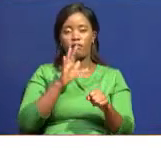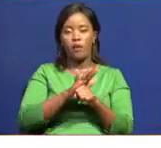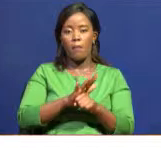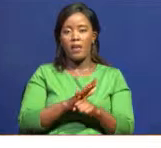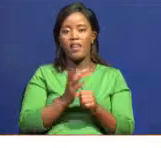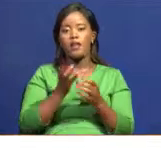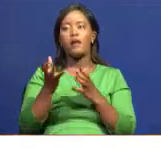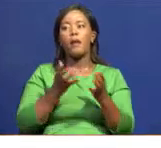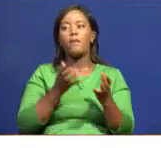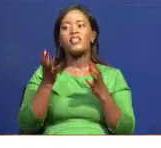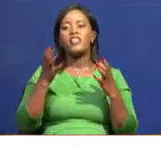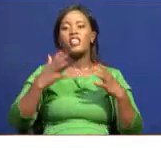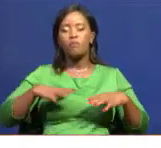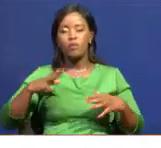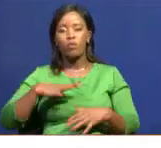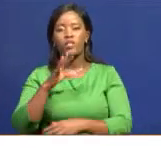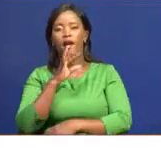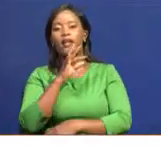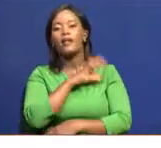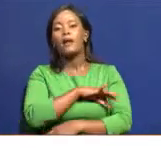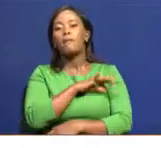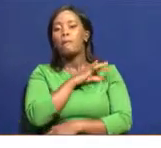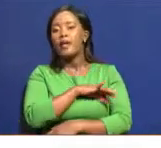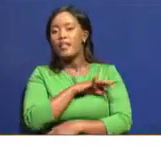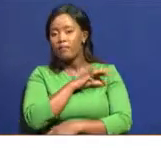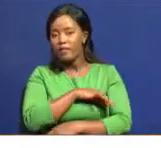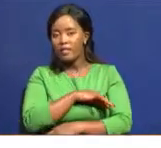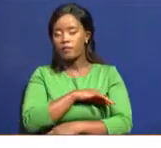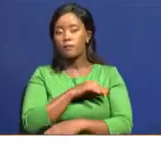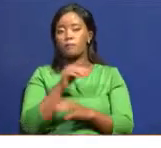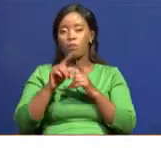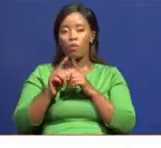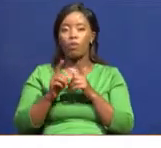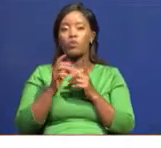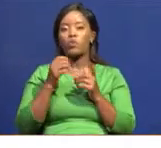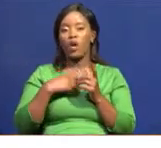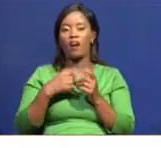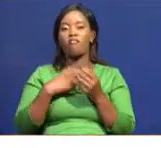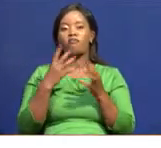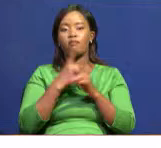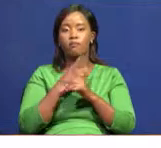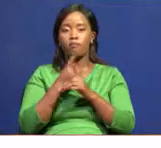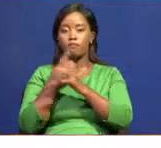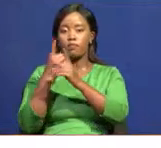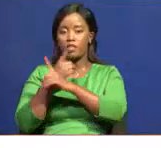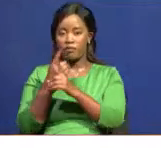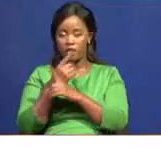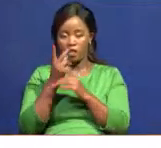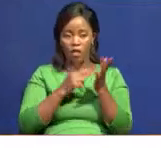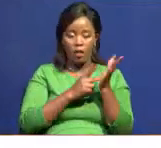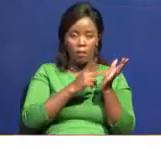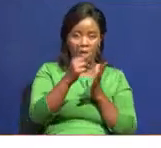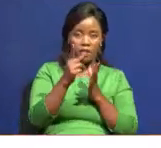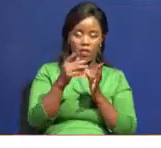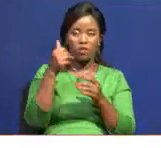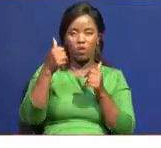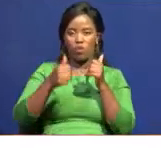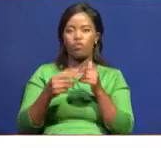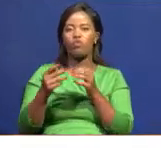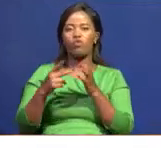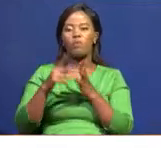benefiting from this situation, who are suppressing farmer prices so that they buy at a low